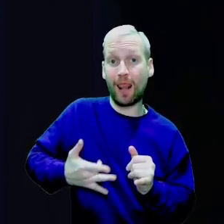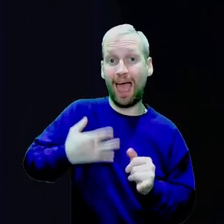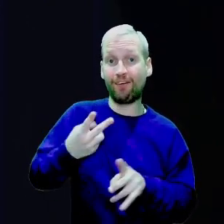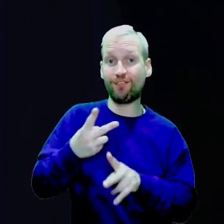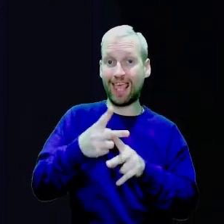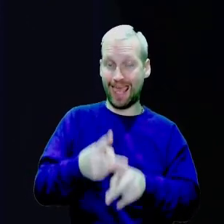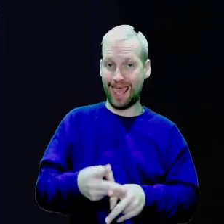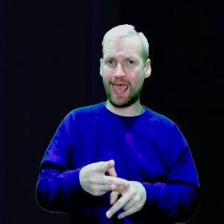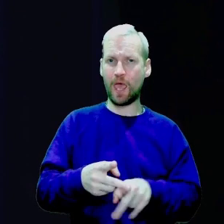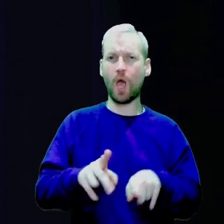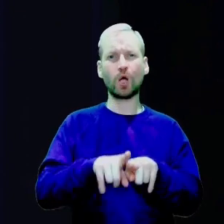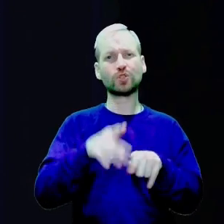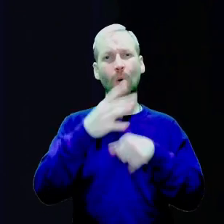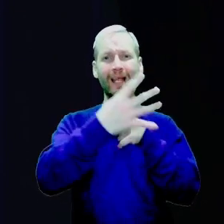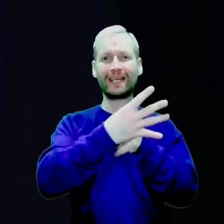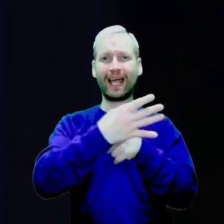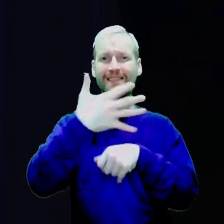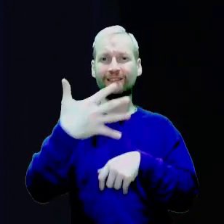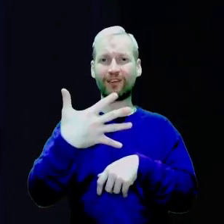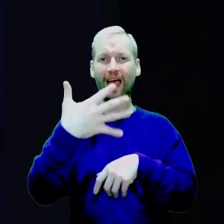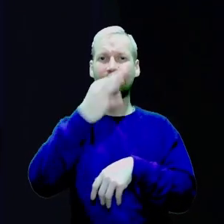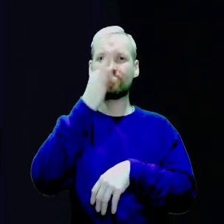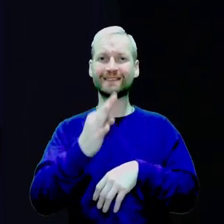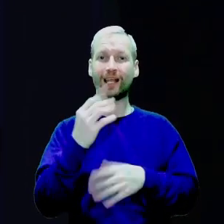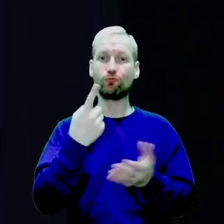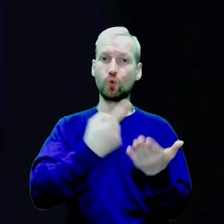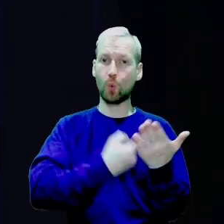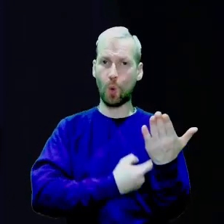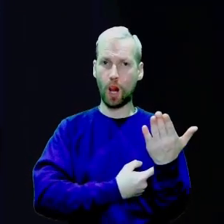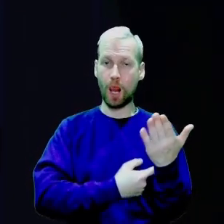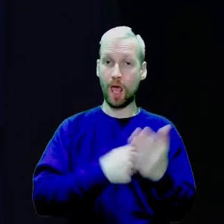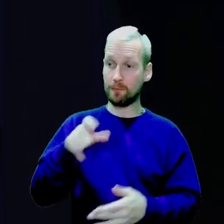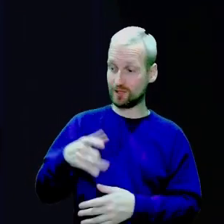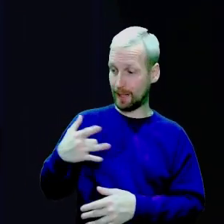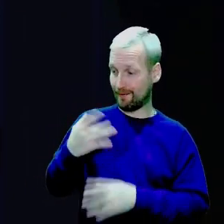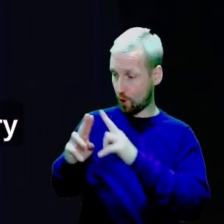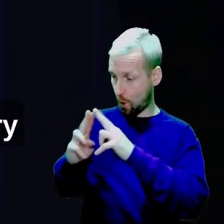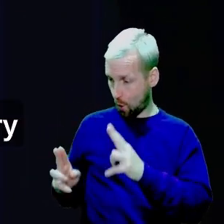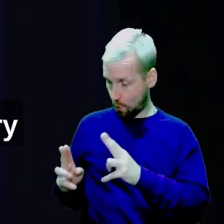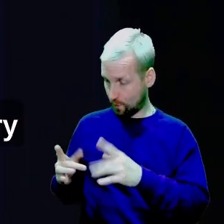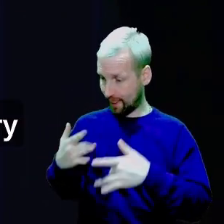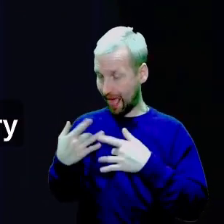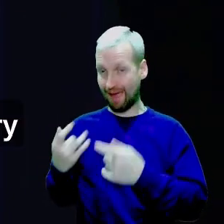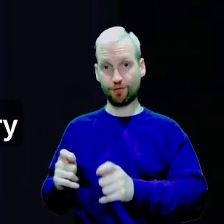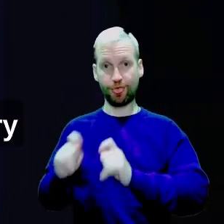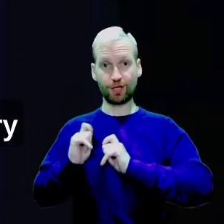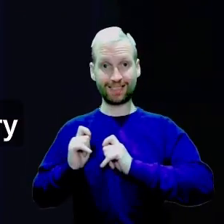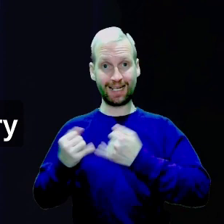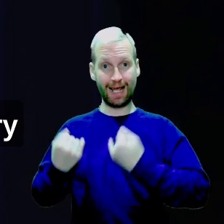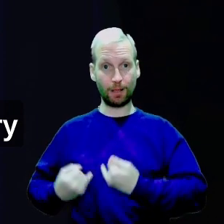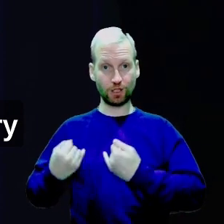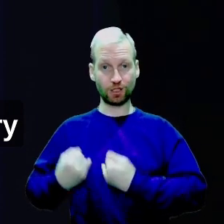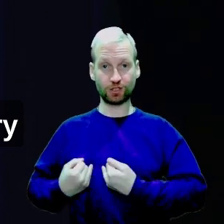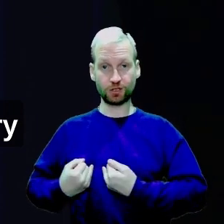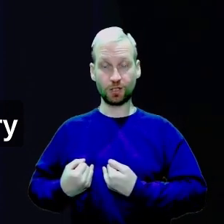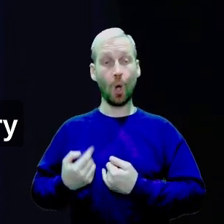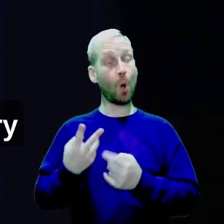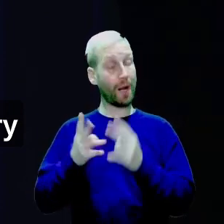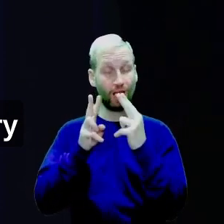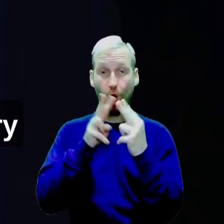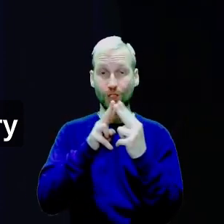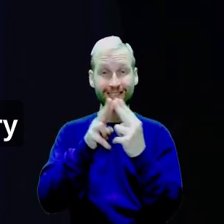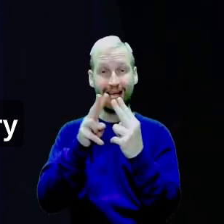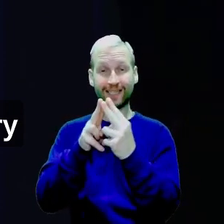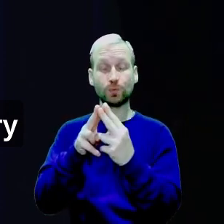talk about the 95% rule. A person living at home with a life-threatening illness may only come into contact